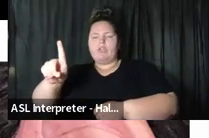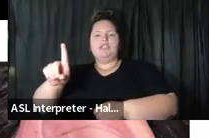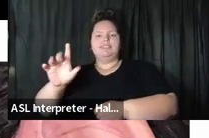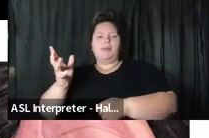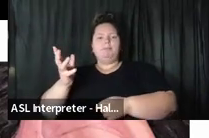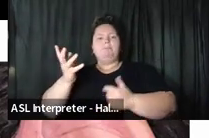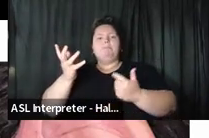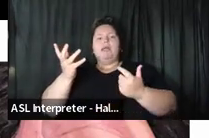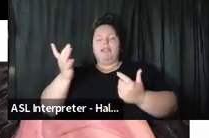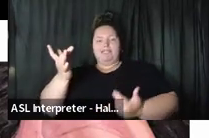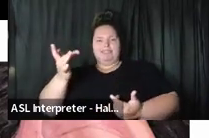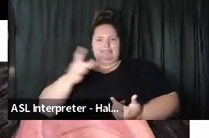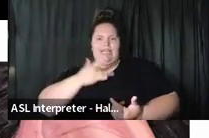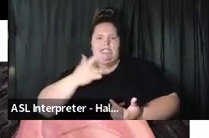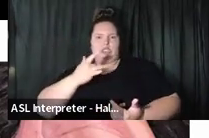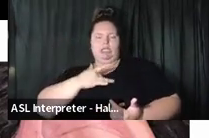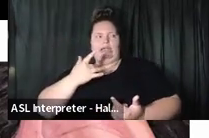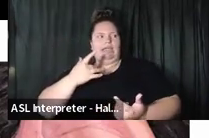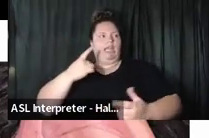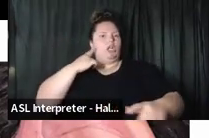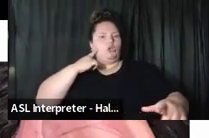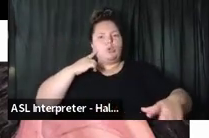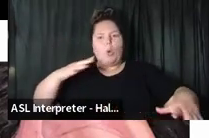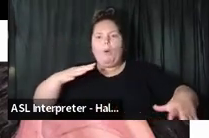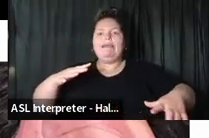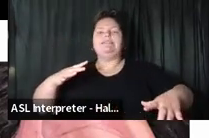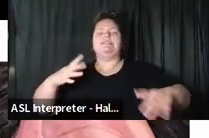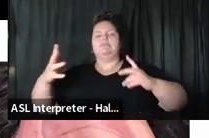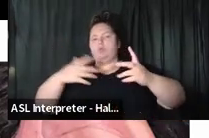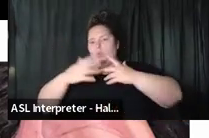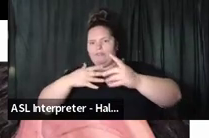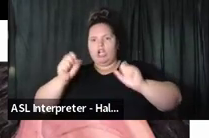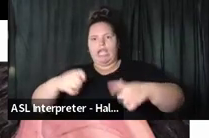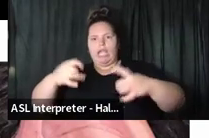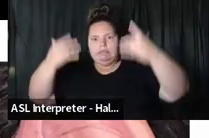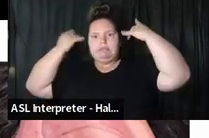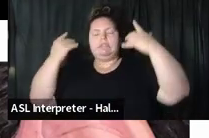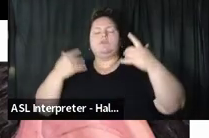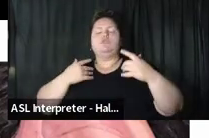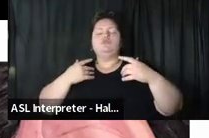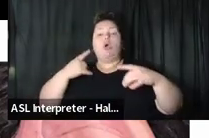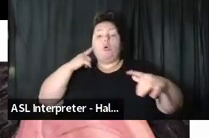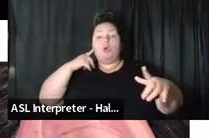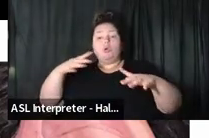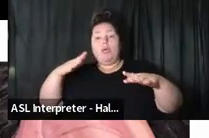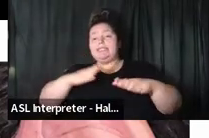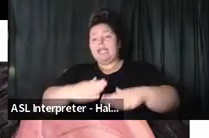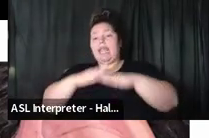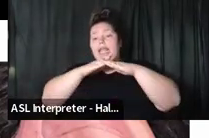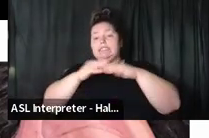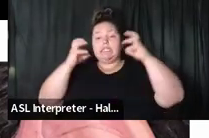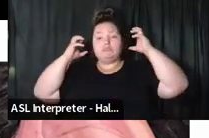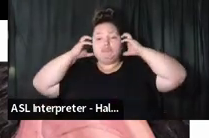traveling. So utilizing noise canceling headphones, we have a lot of different headphones for